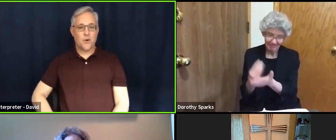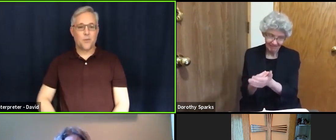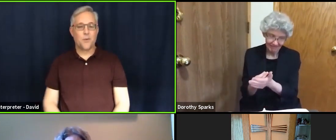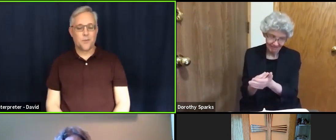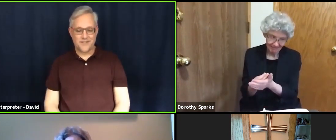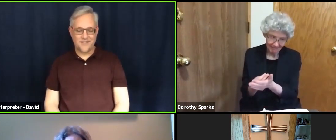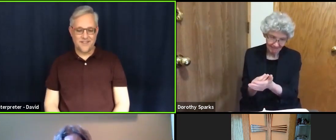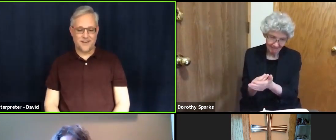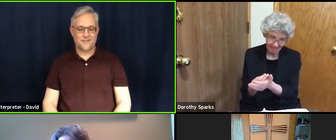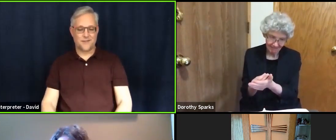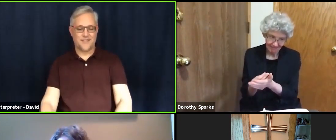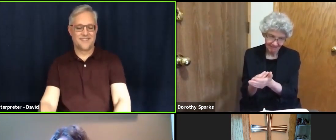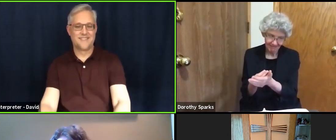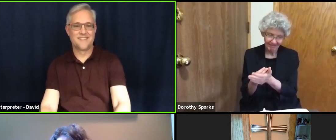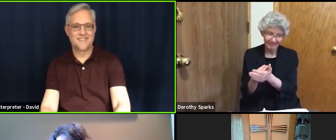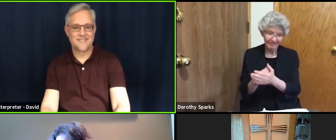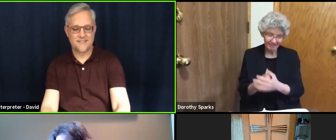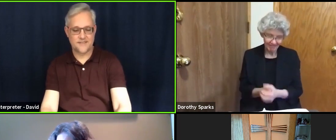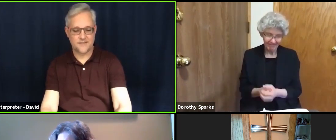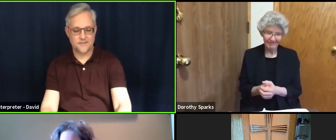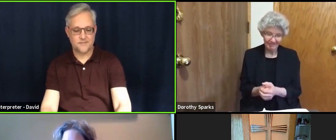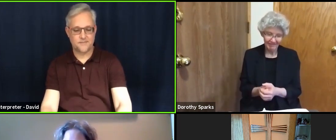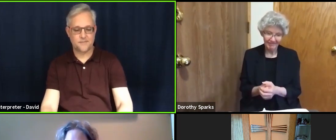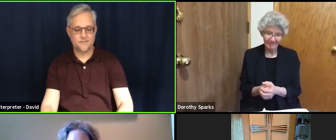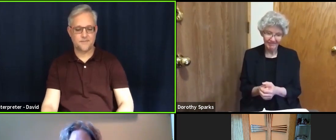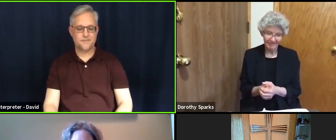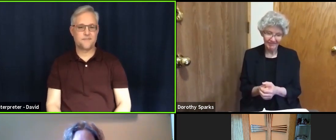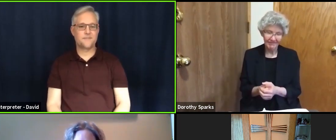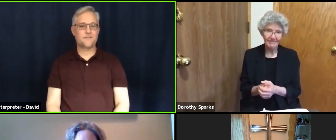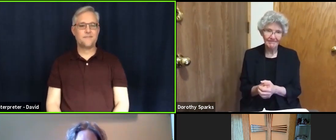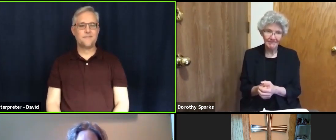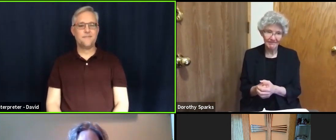And now we will receive the offering.